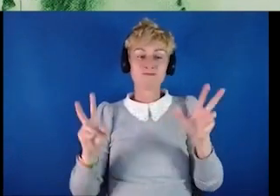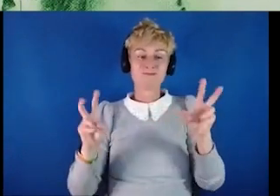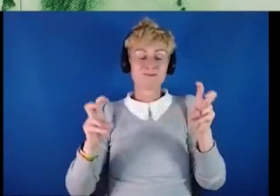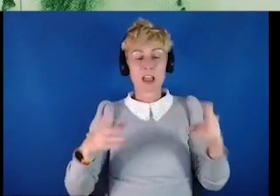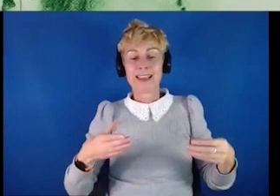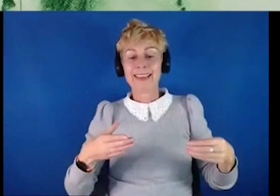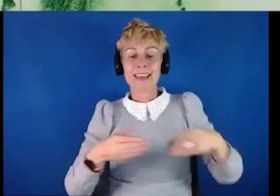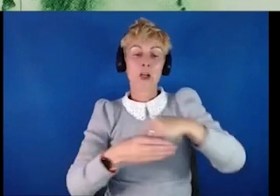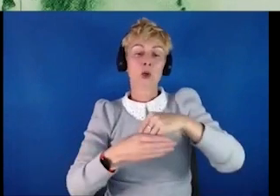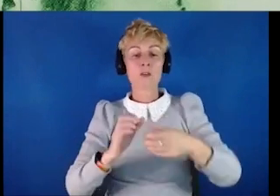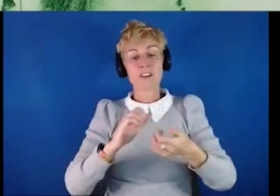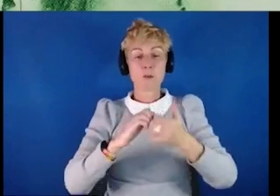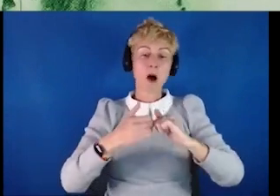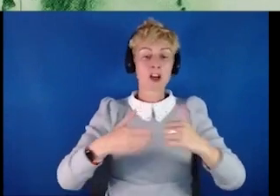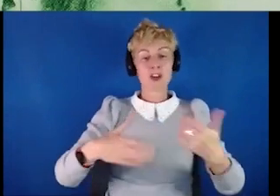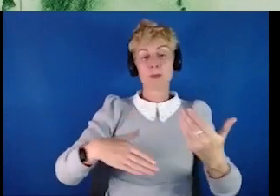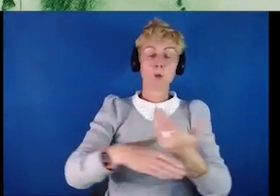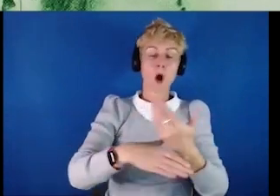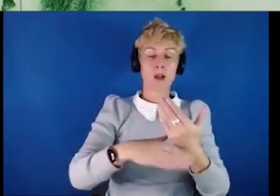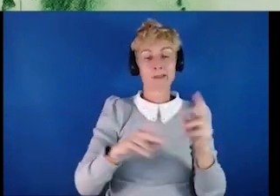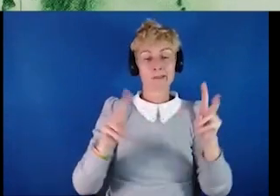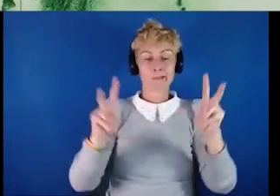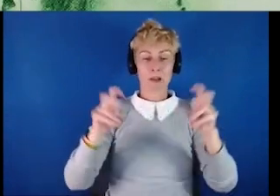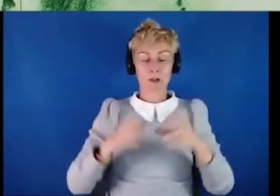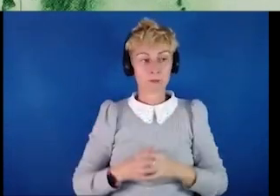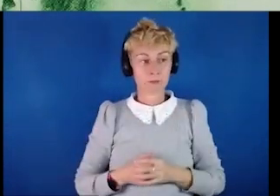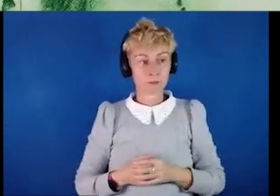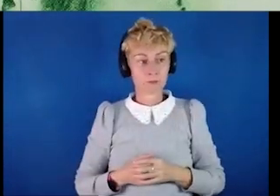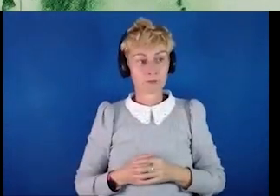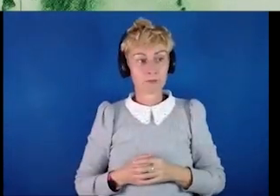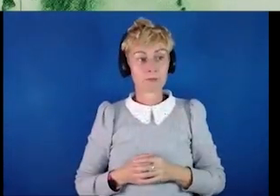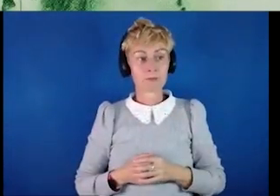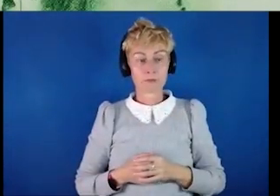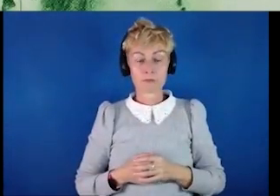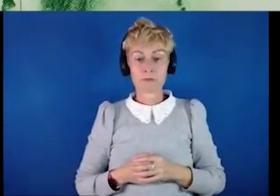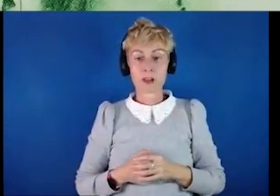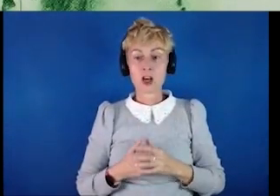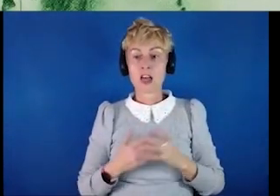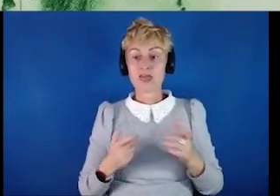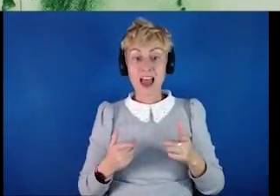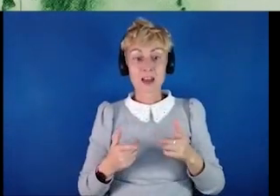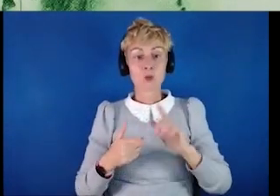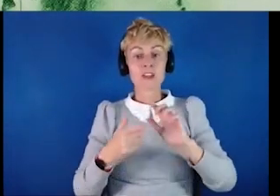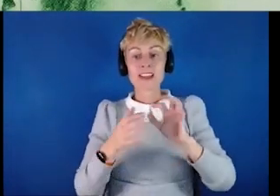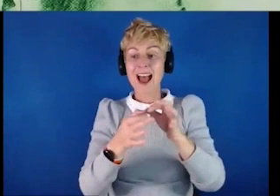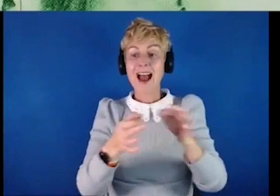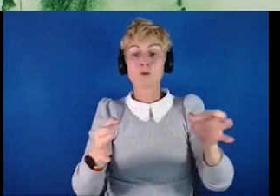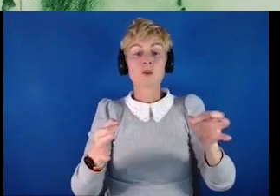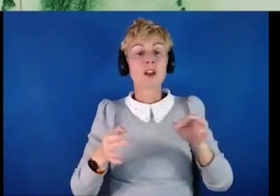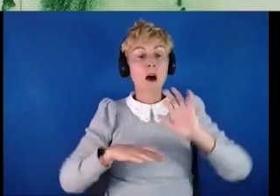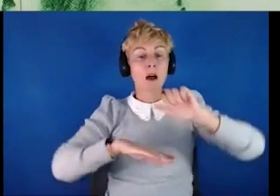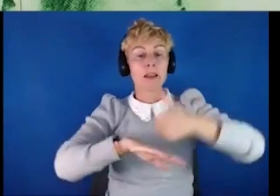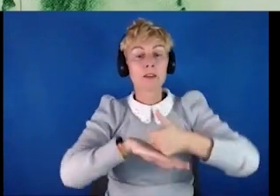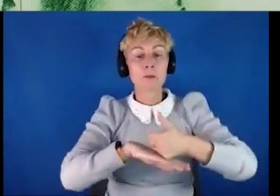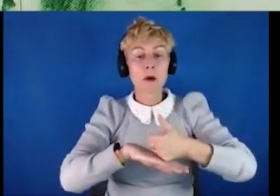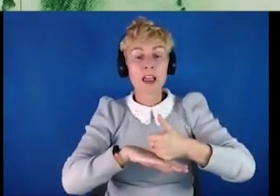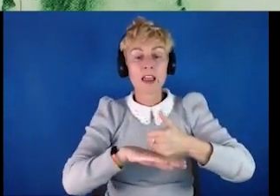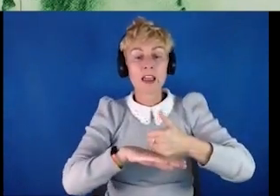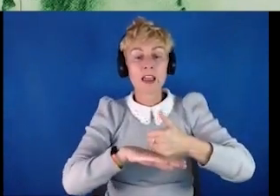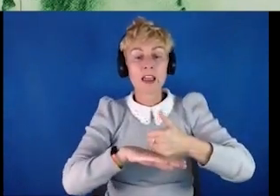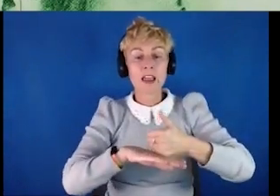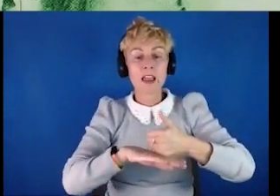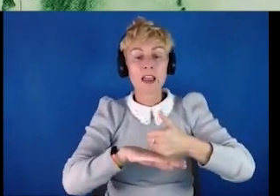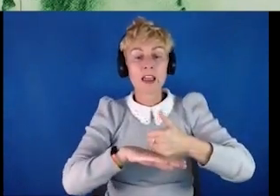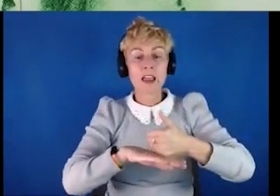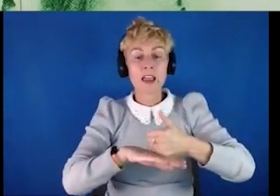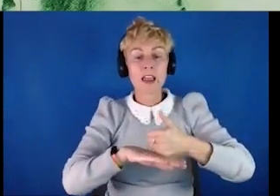working, which was guided by the 4PI framework that is outlined by the National Service User Network. And